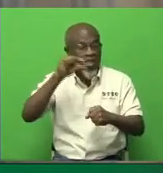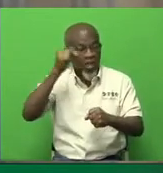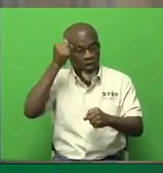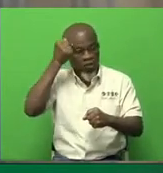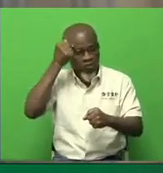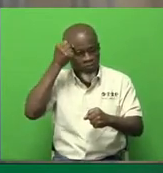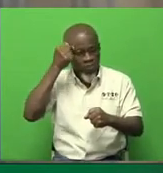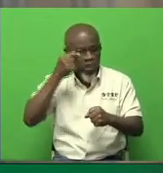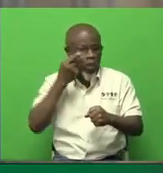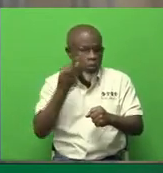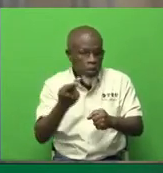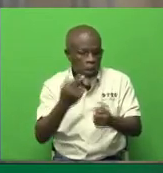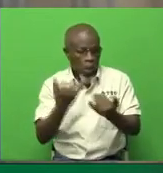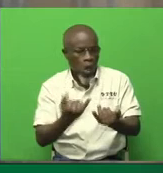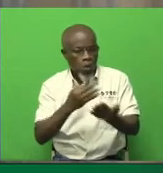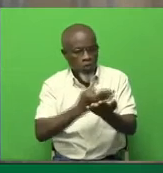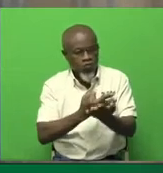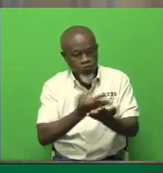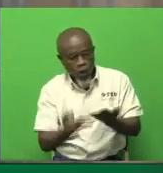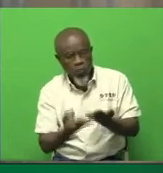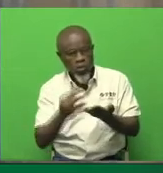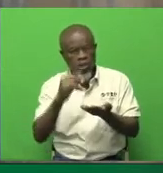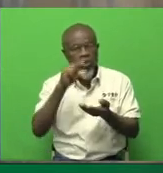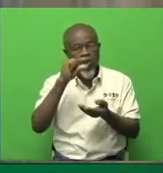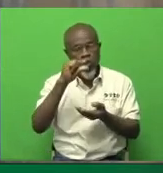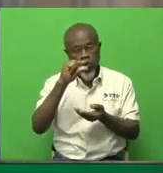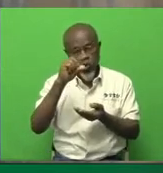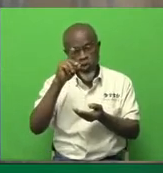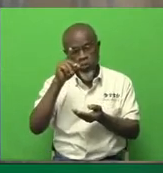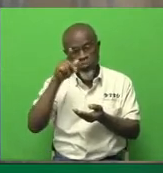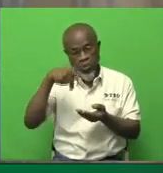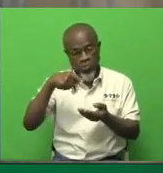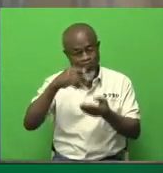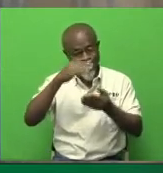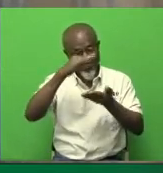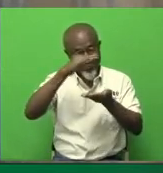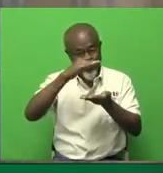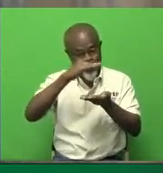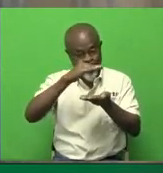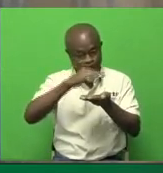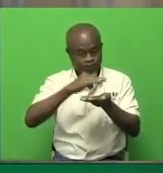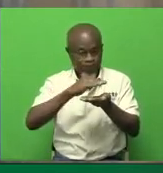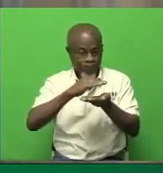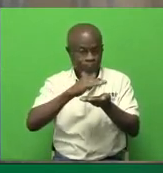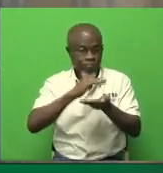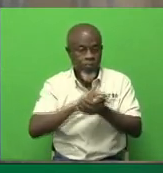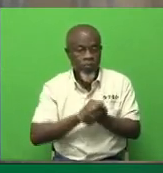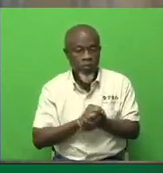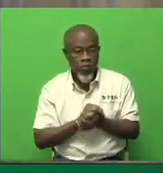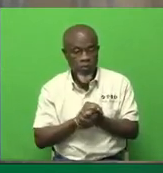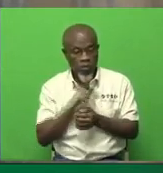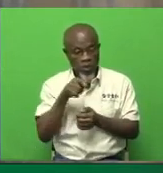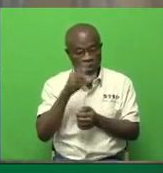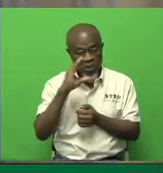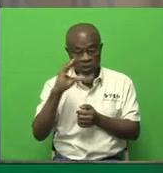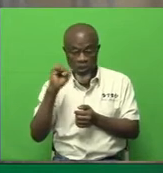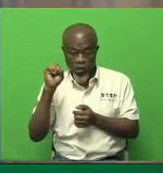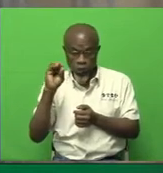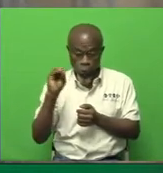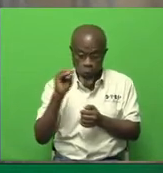the GDP per capita under their watch according to the latest available data at the CSO